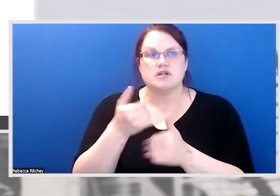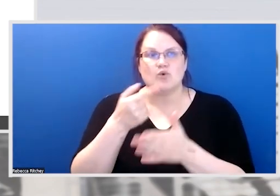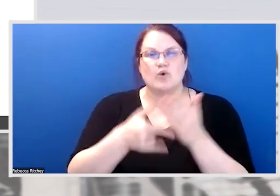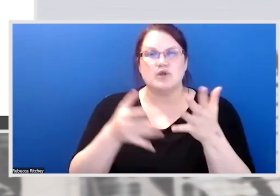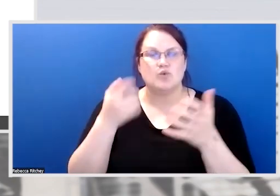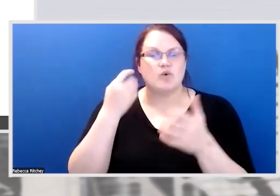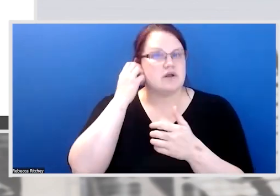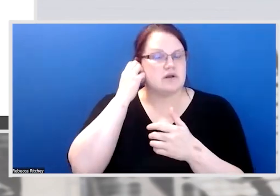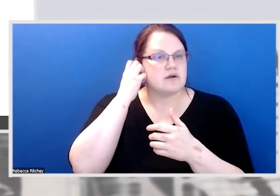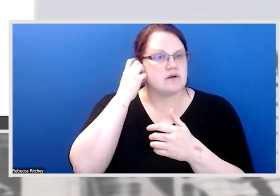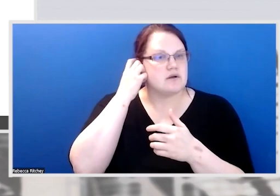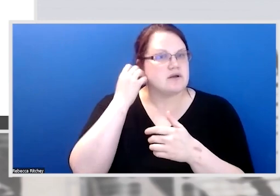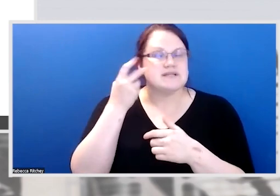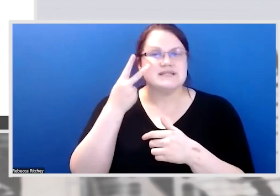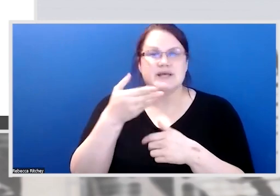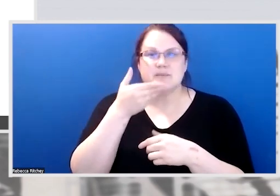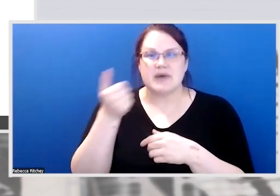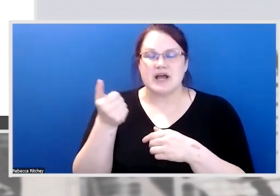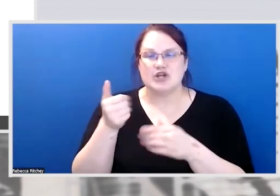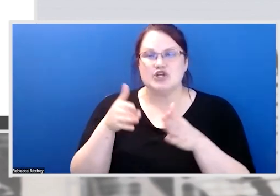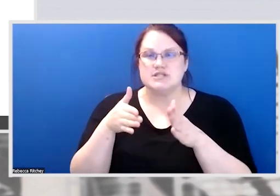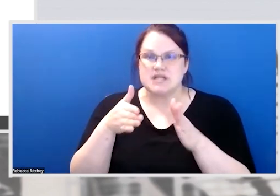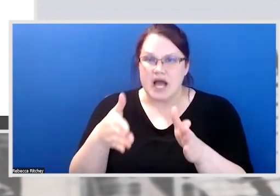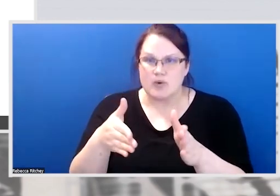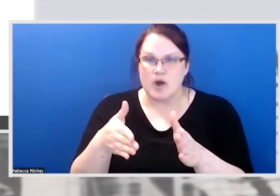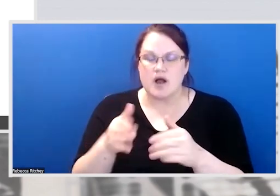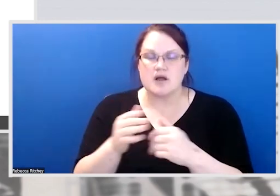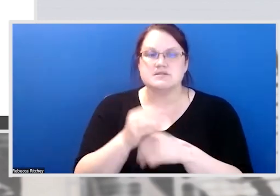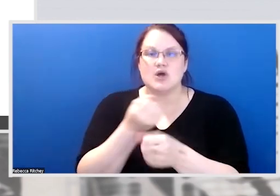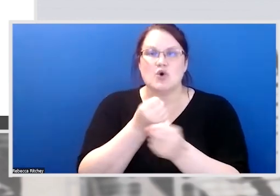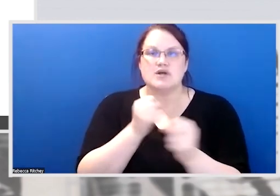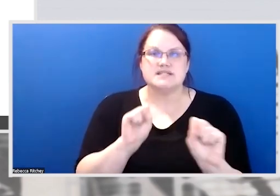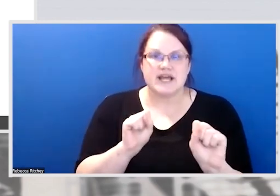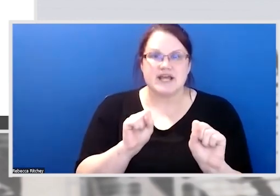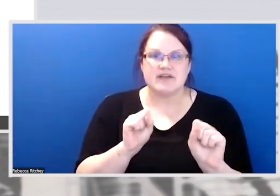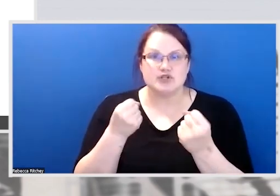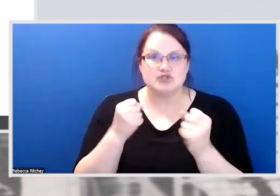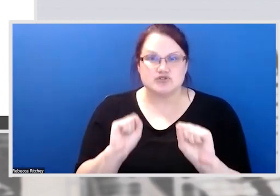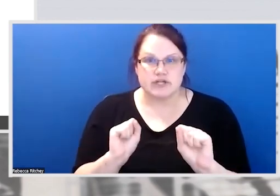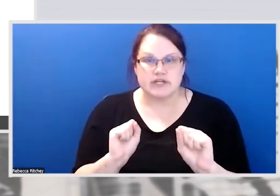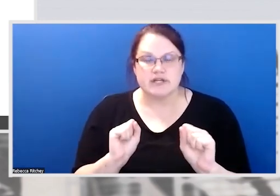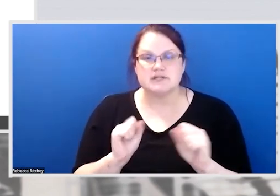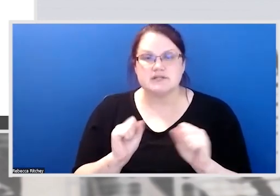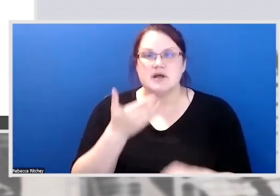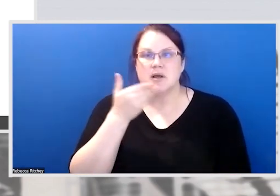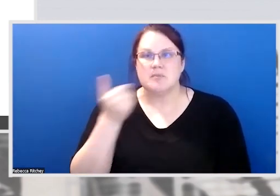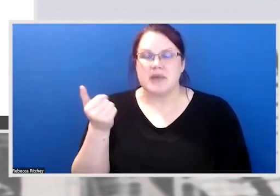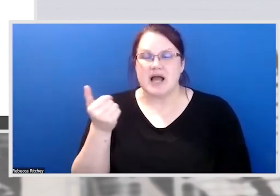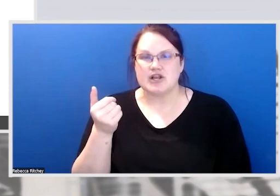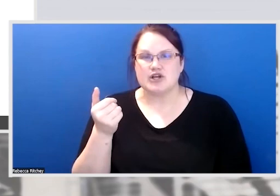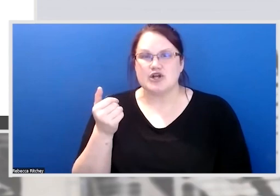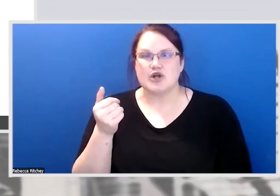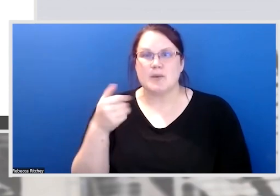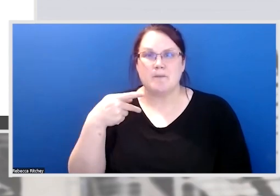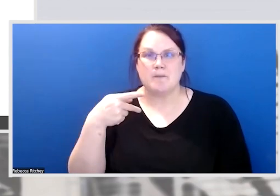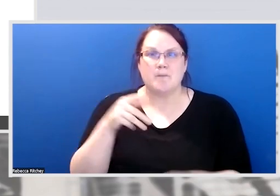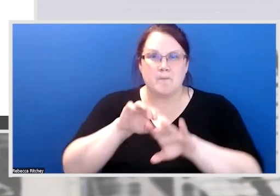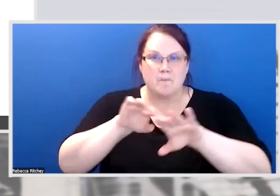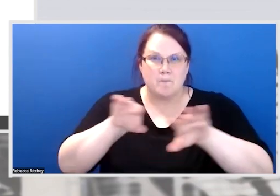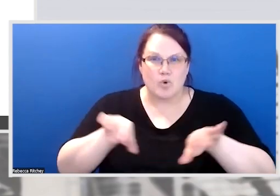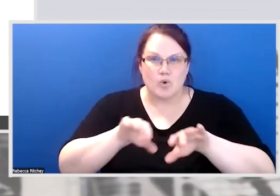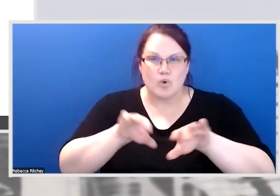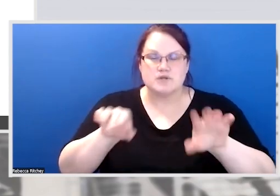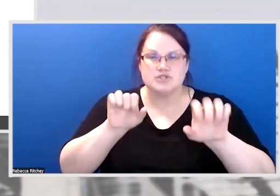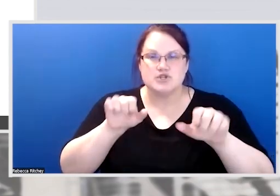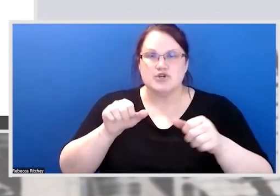in better condition? Do you want to see better sidewalks, or do you want to see safer streets or better infrastructure with the pools? You can kind of give us that